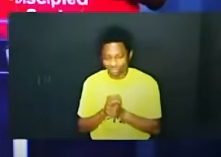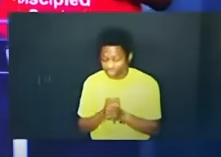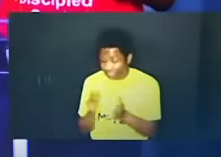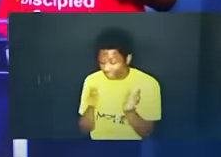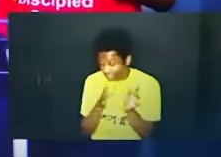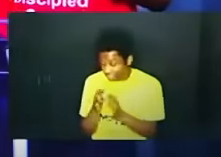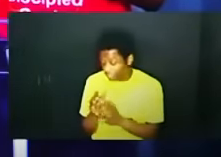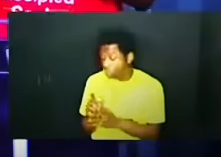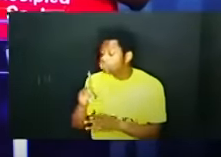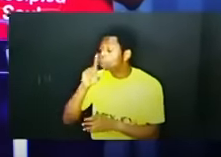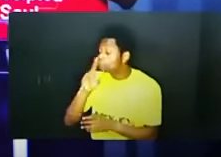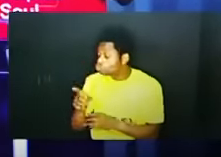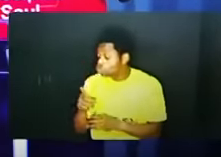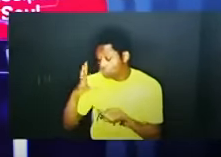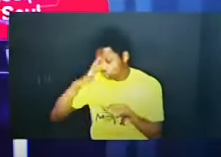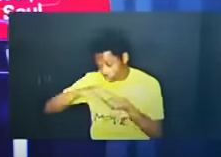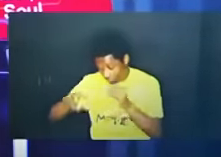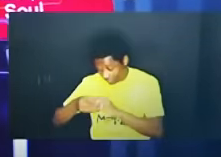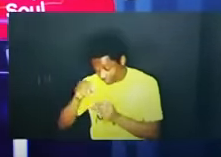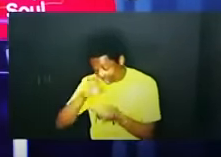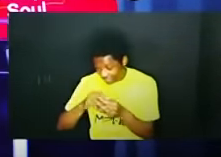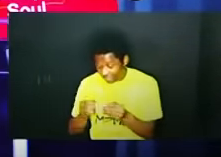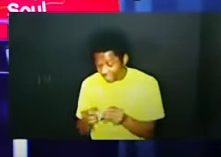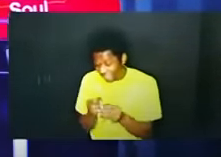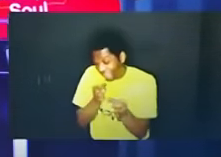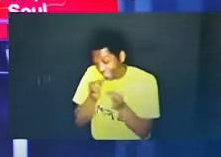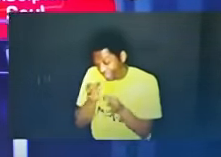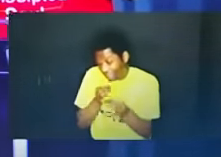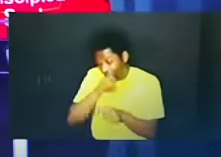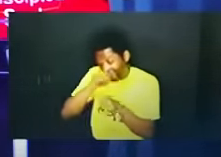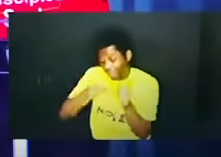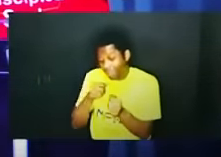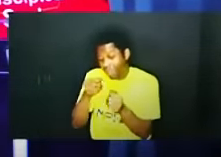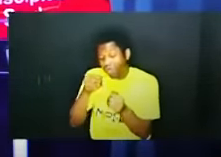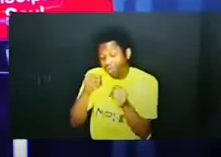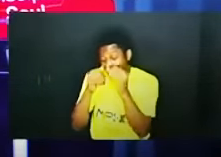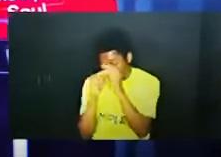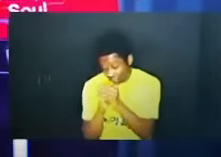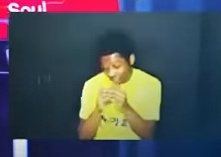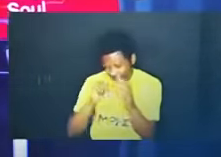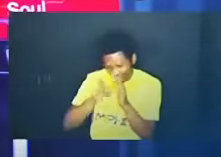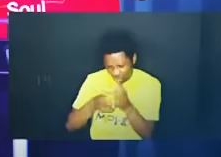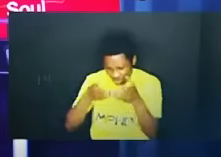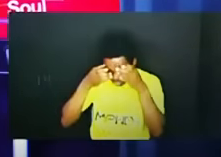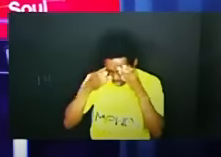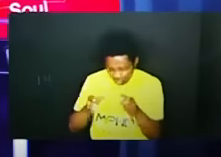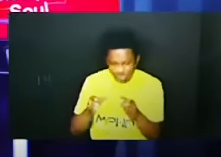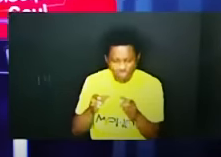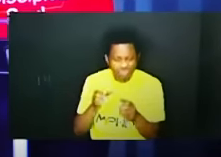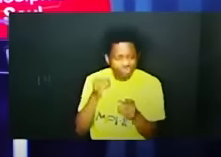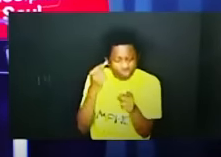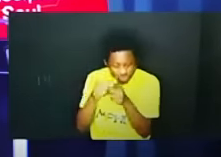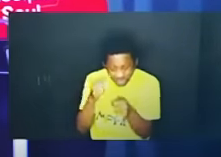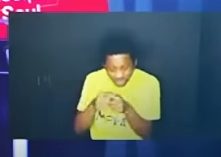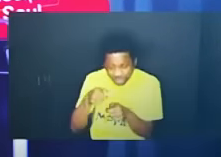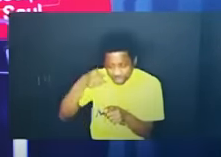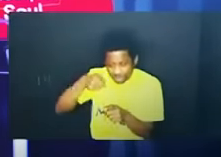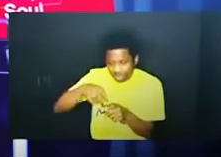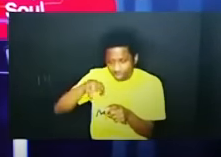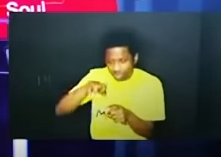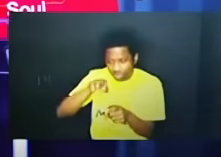statement that touched worship and caused that word proskinero to